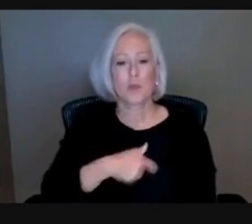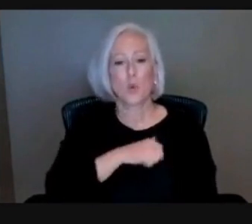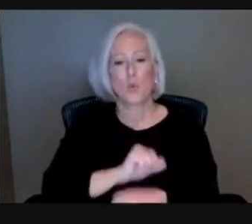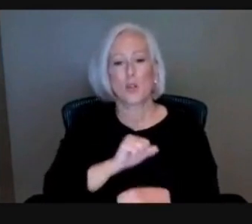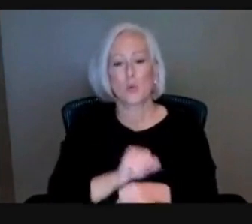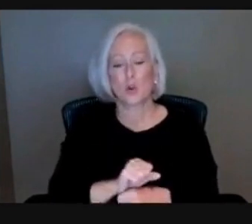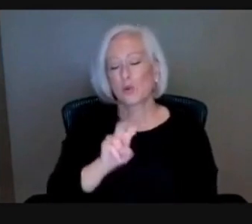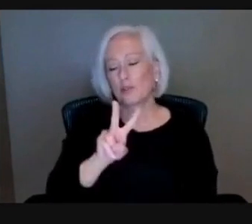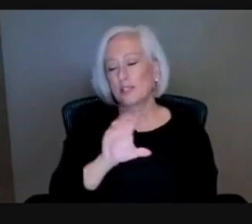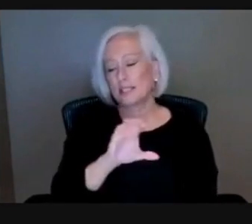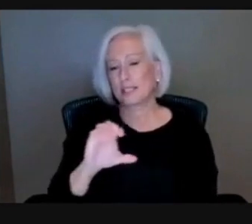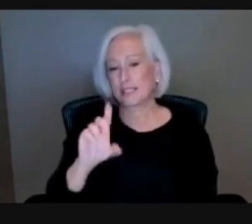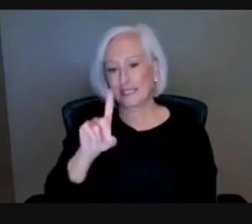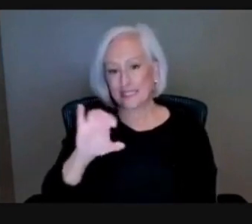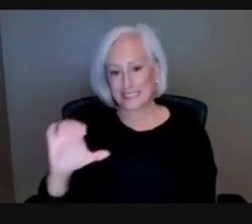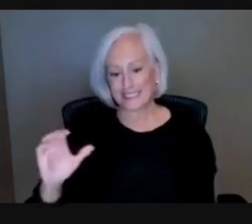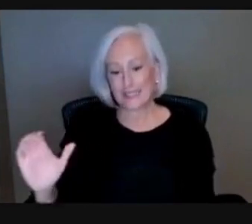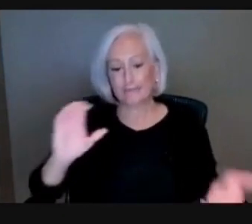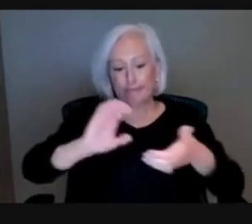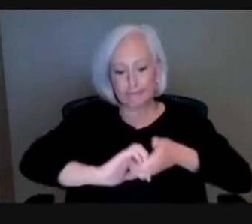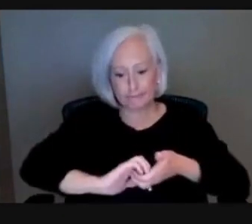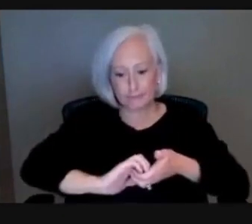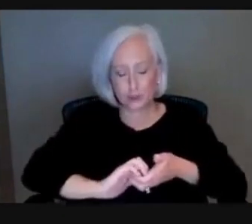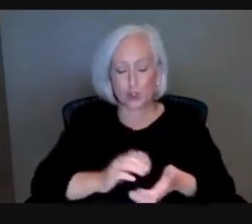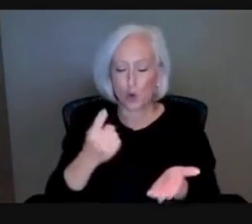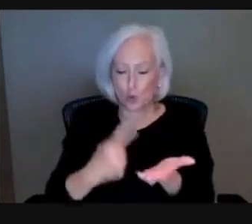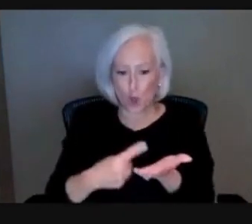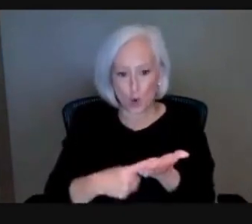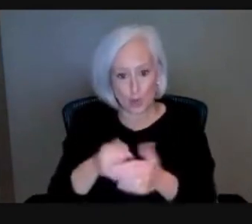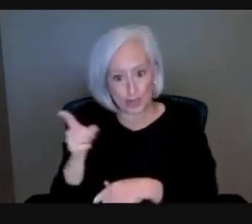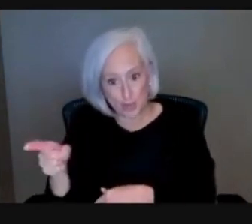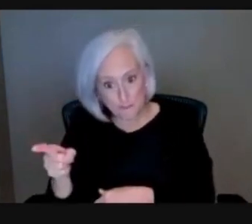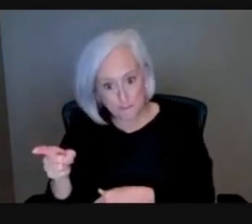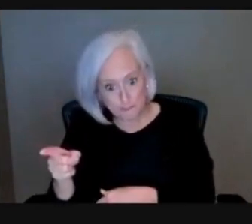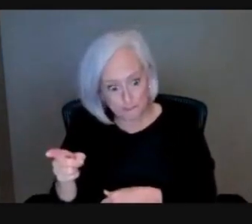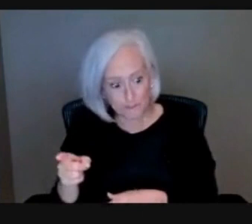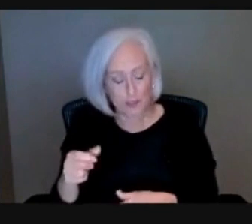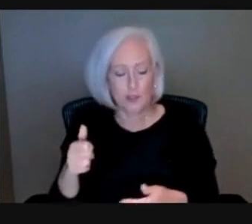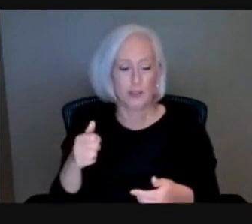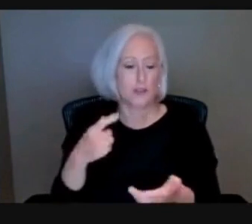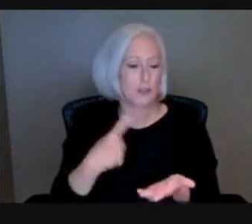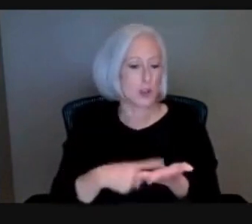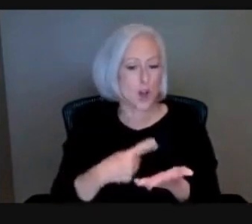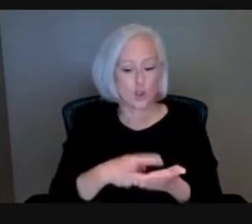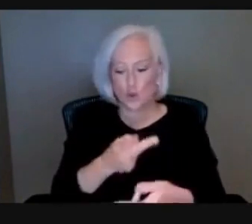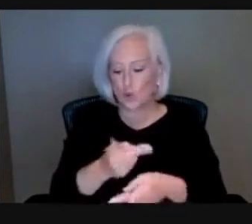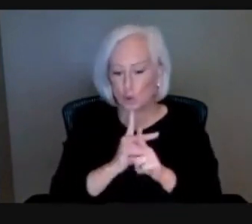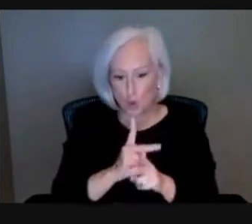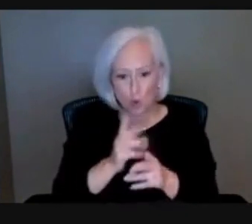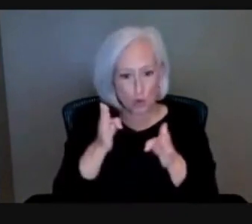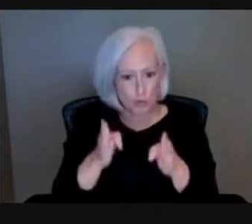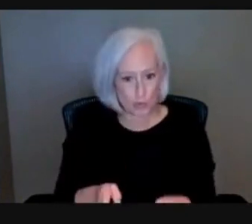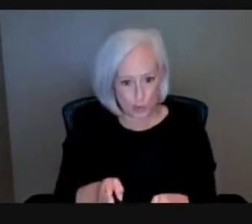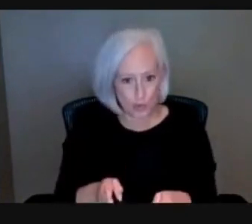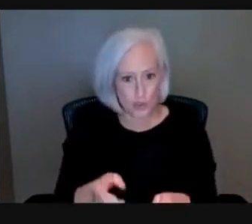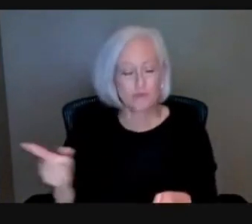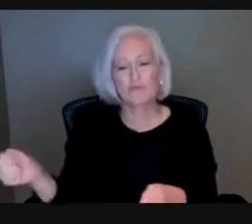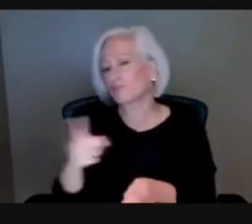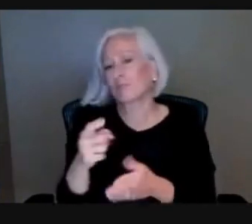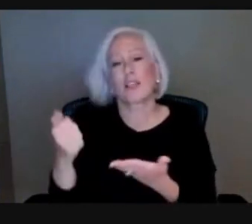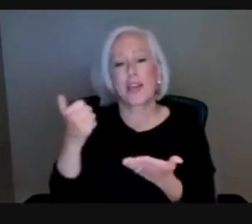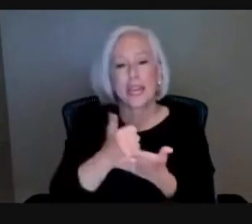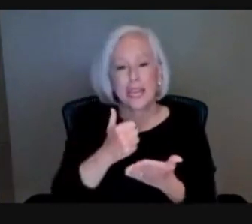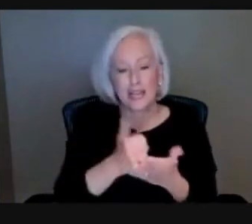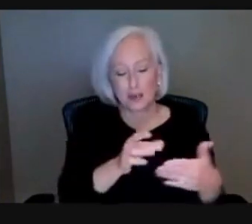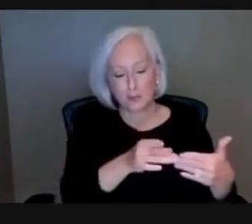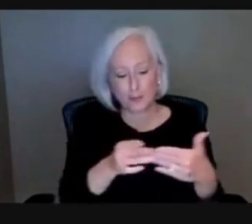VCCDC, speak to someone there or speak to a local representative, a loan officer, and they can help you and